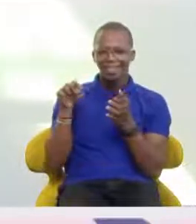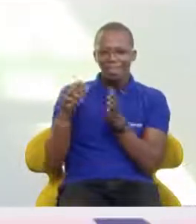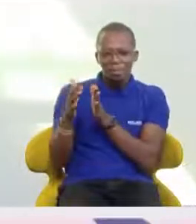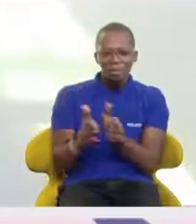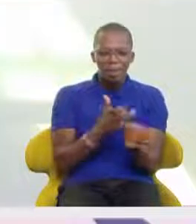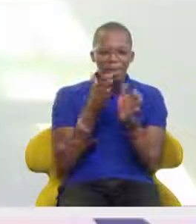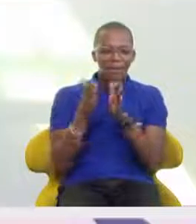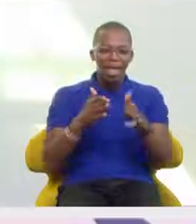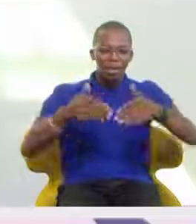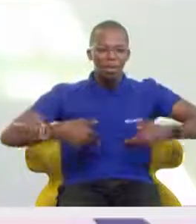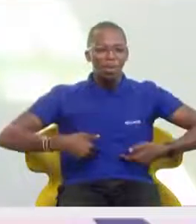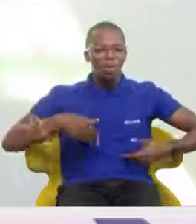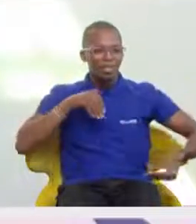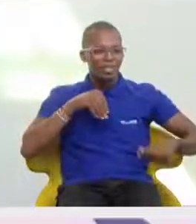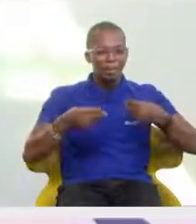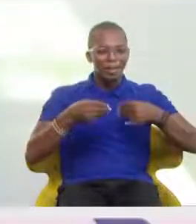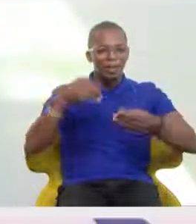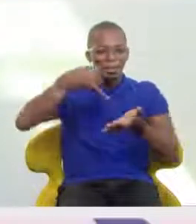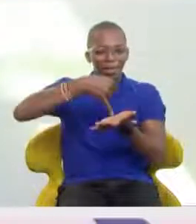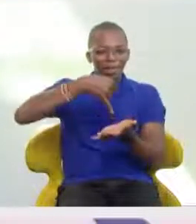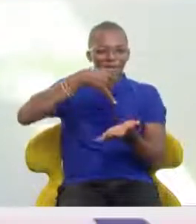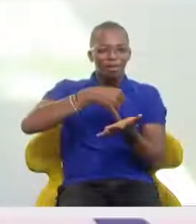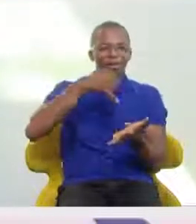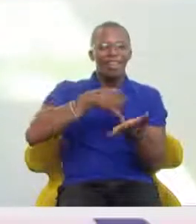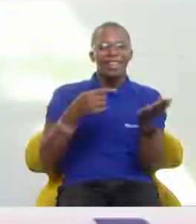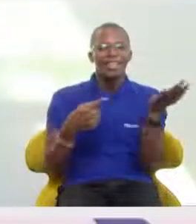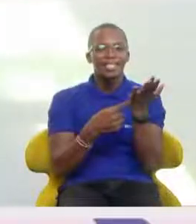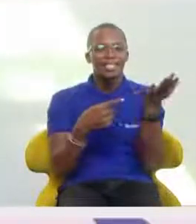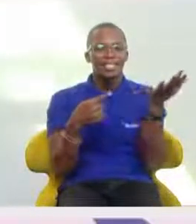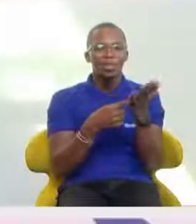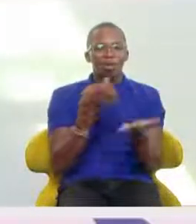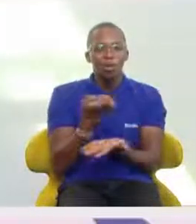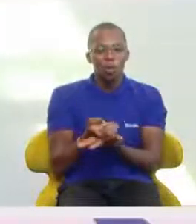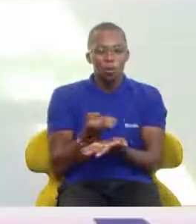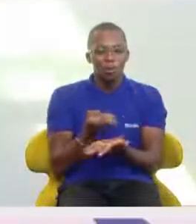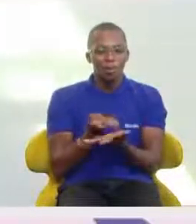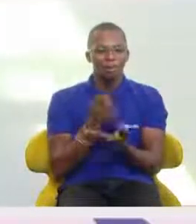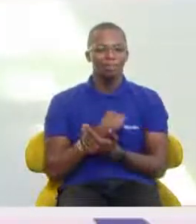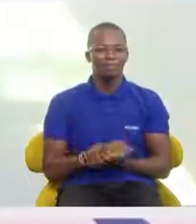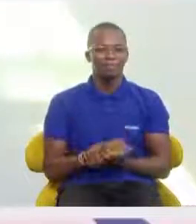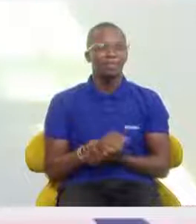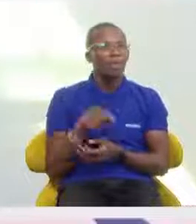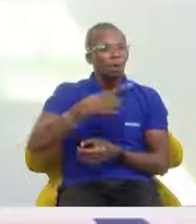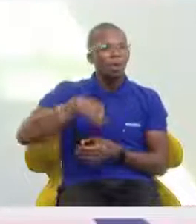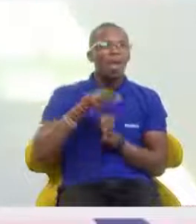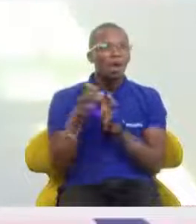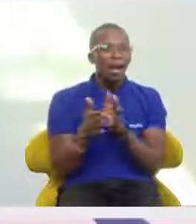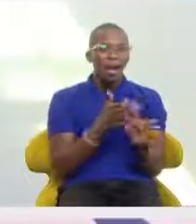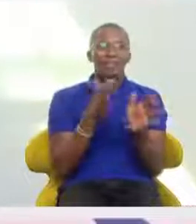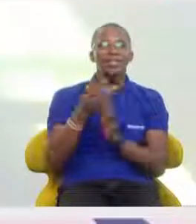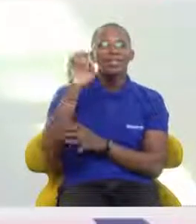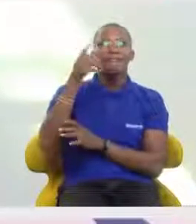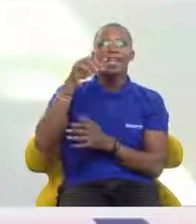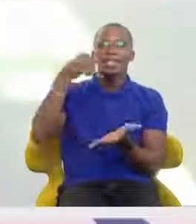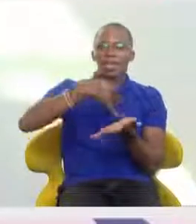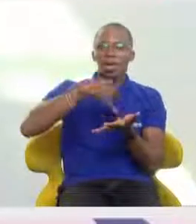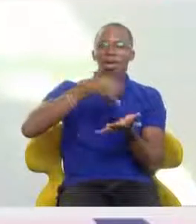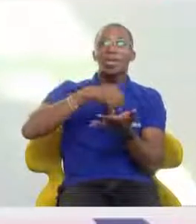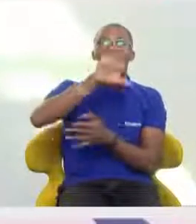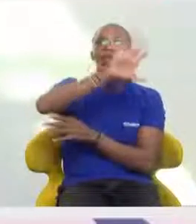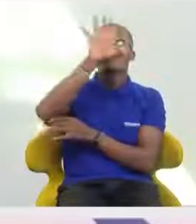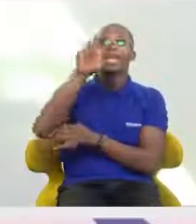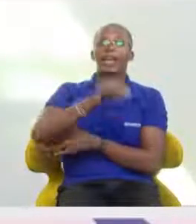Kenya has 16 schools for the blind, so Enable still has a very long way to go. The issue of assistive technology and skills